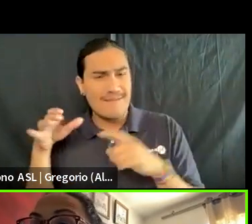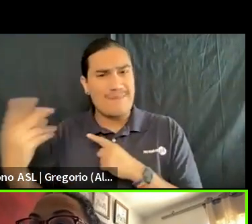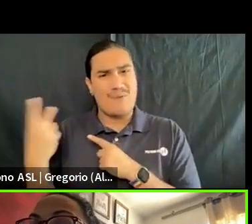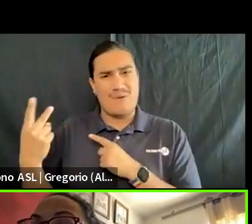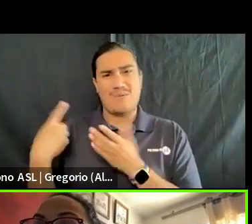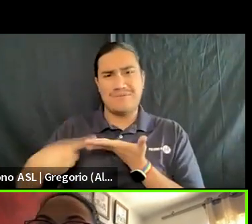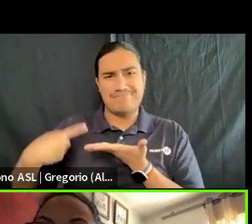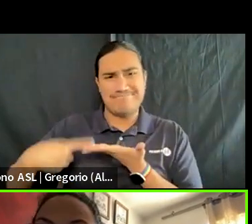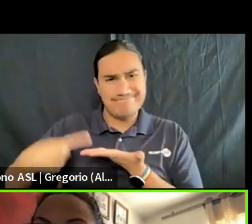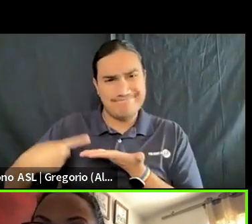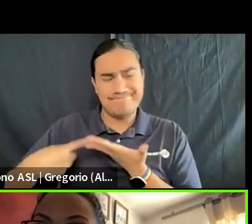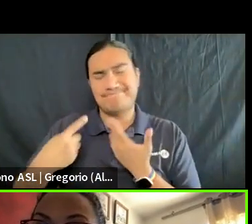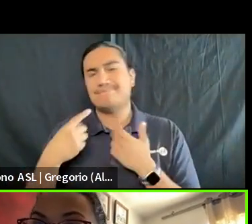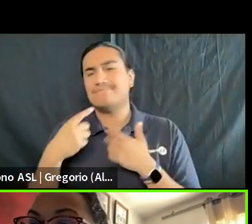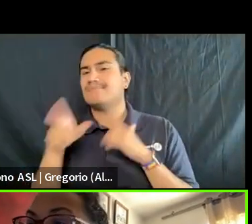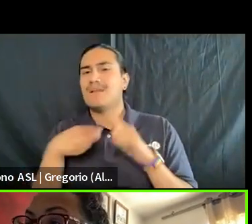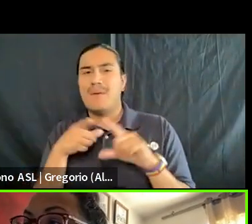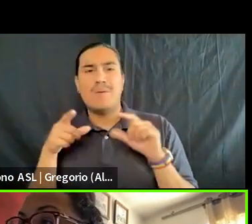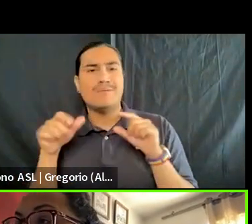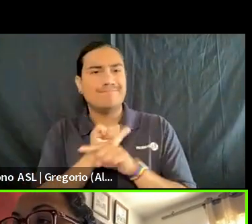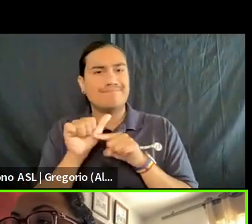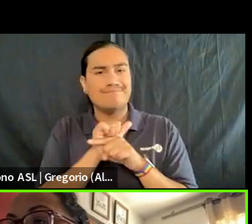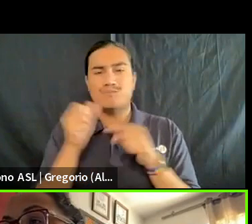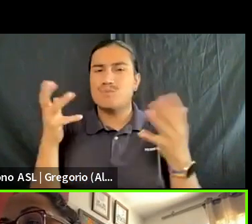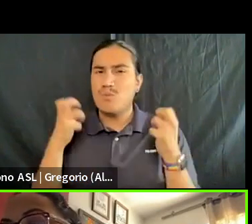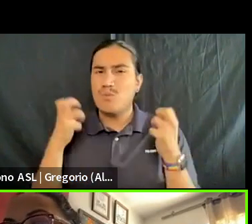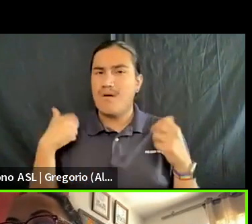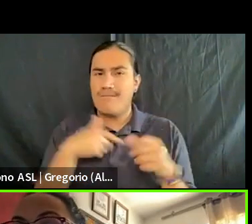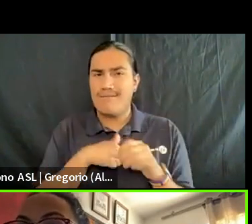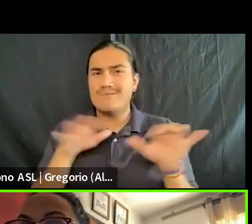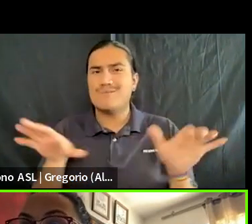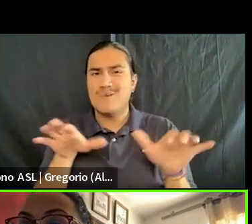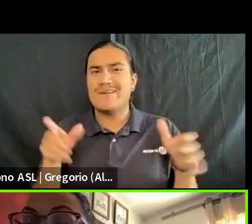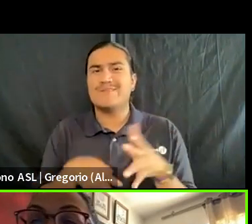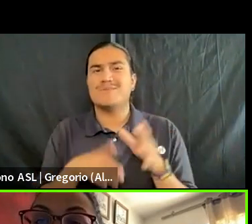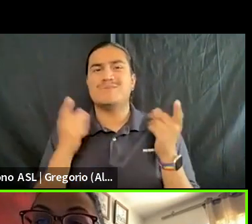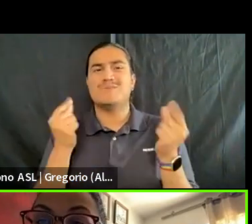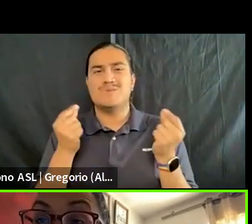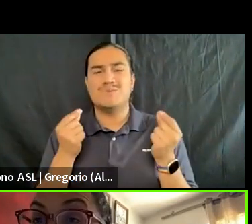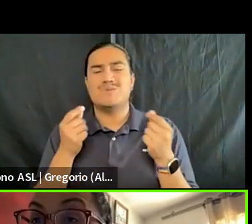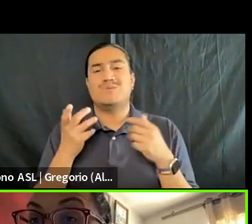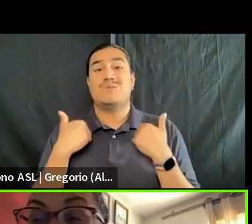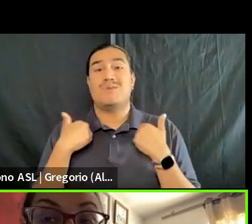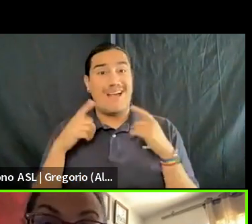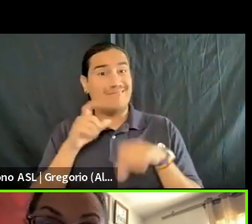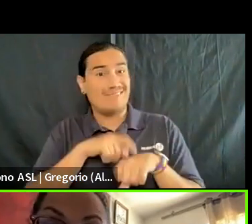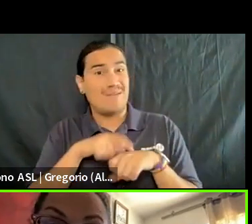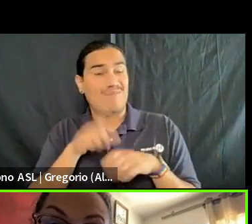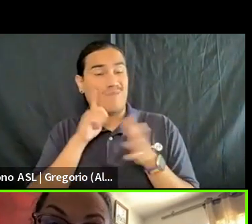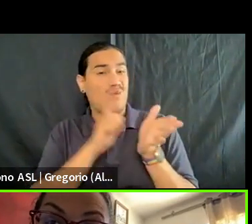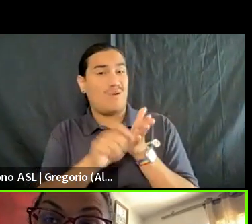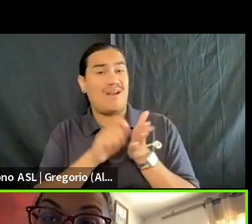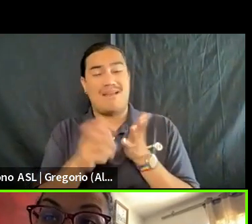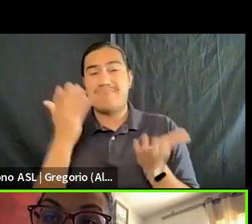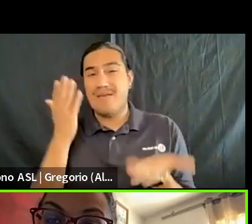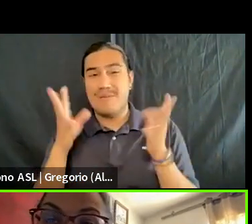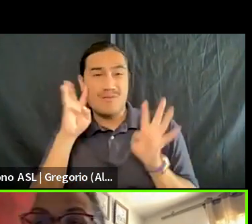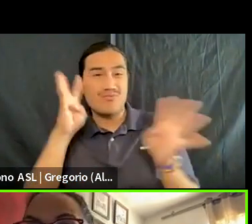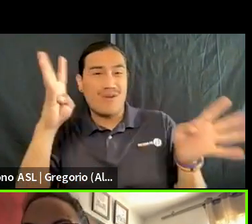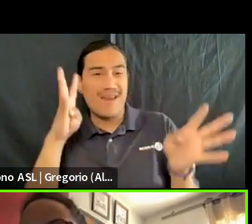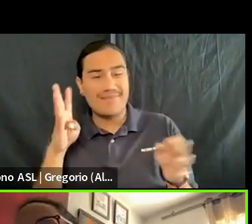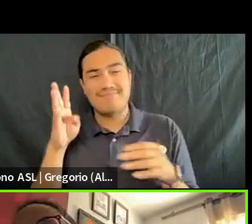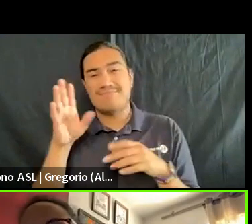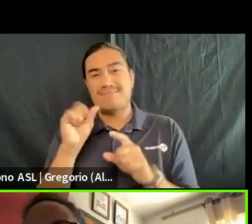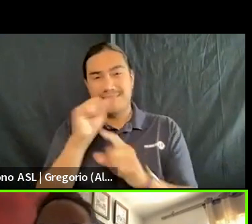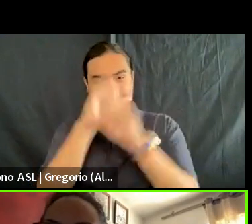talking about, this exercise that you want us to do so that we can have some time to write. And maybe create the scene that you're talking about and maybe this